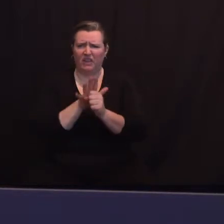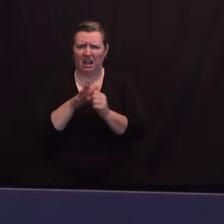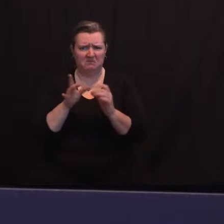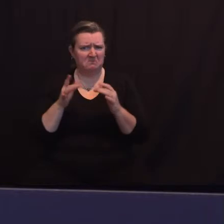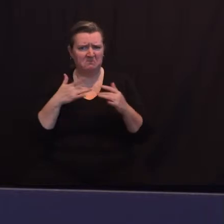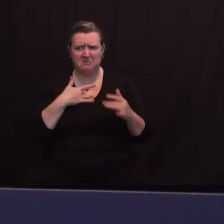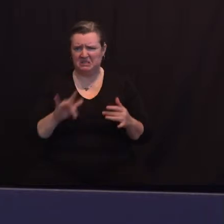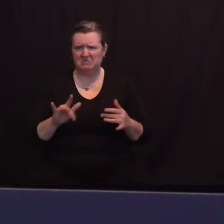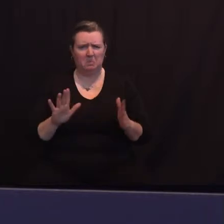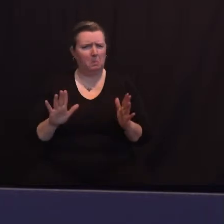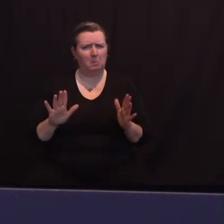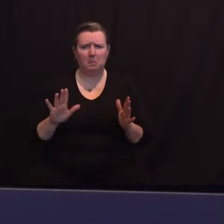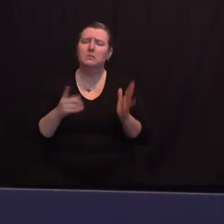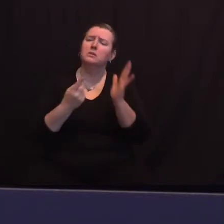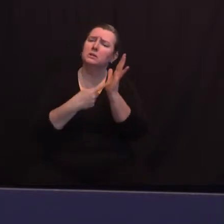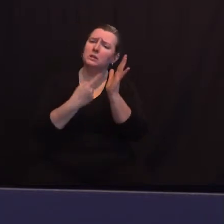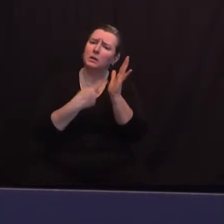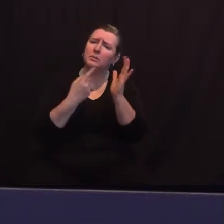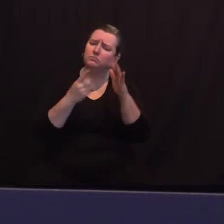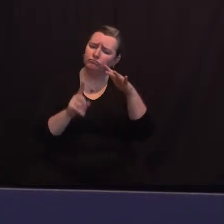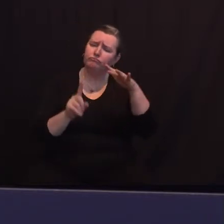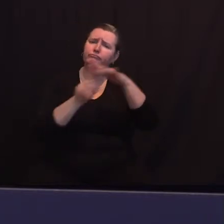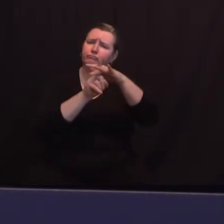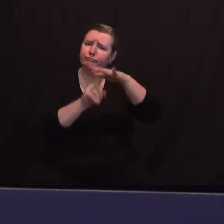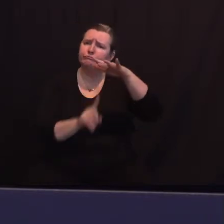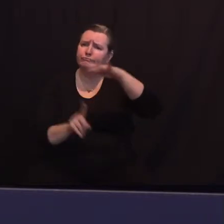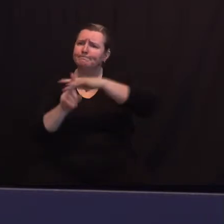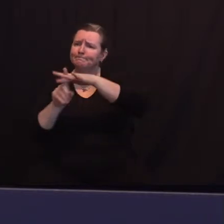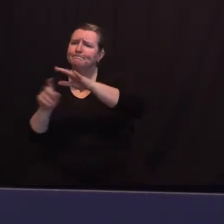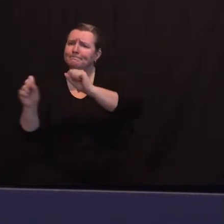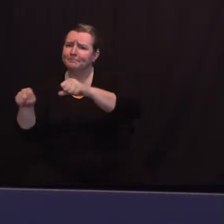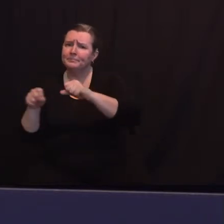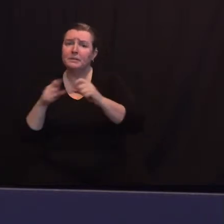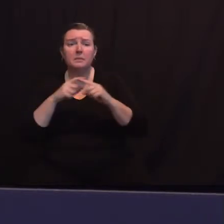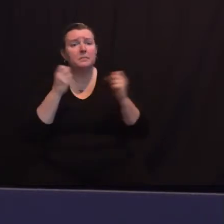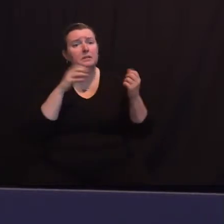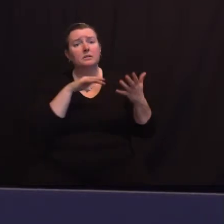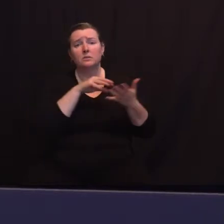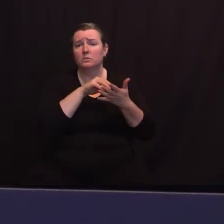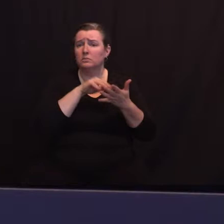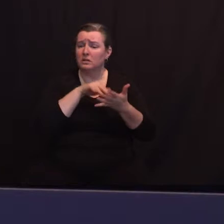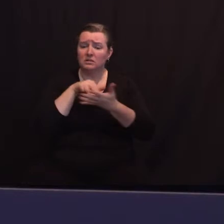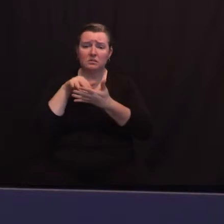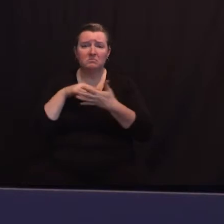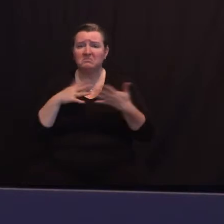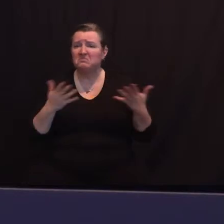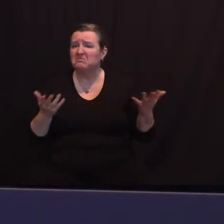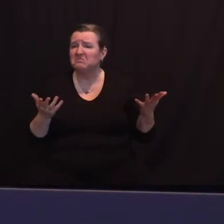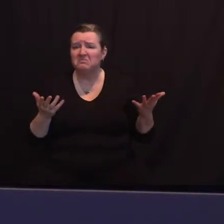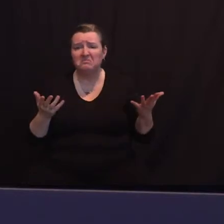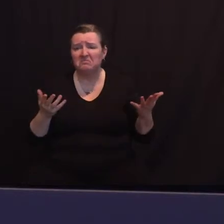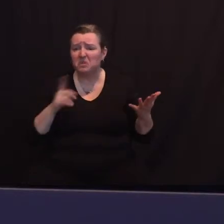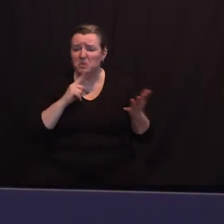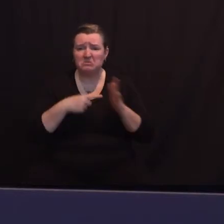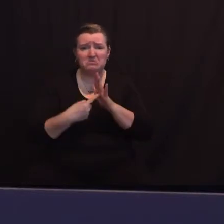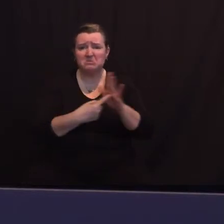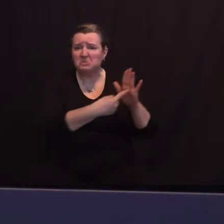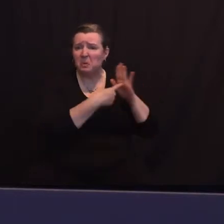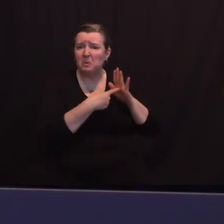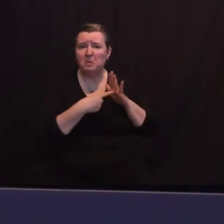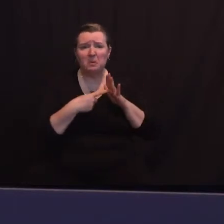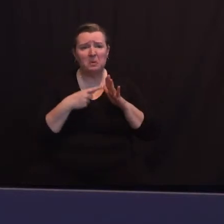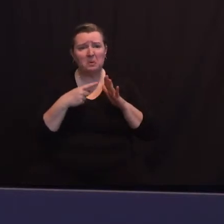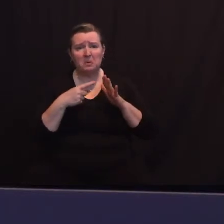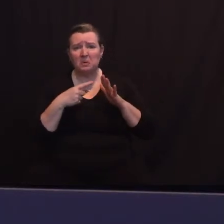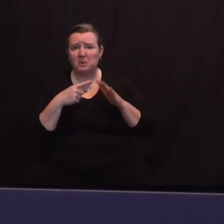outbreaks do occur in school settings, multiple studies have shown that transmission within the school setting is typically lower than or at